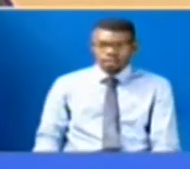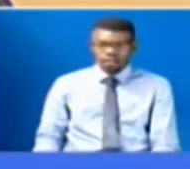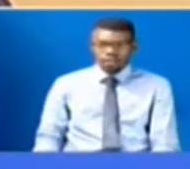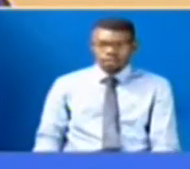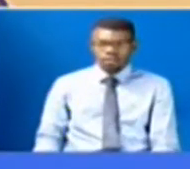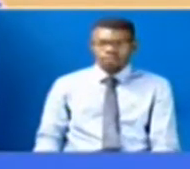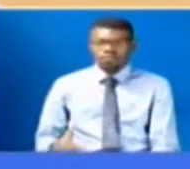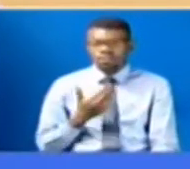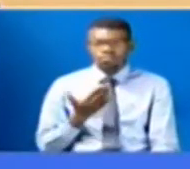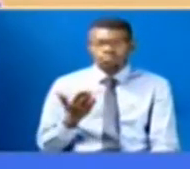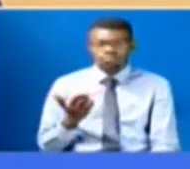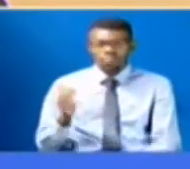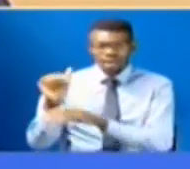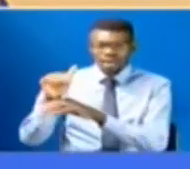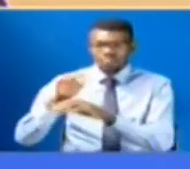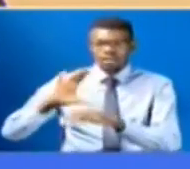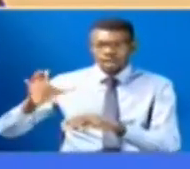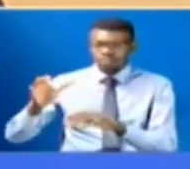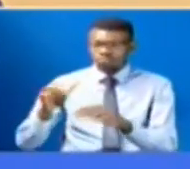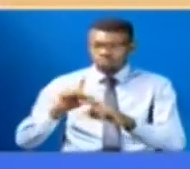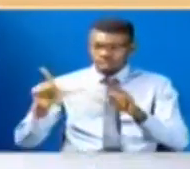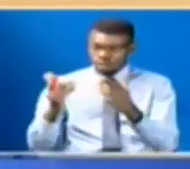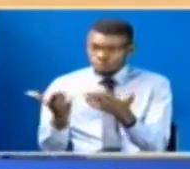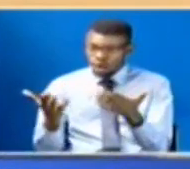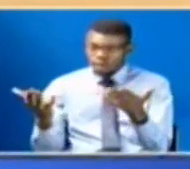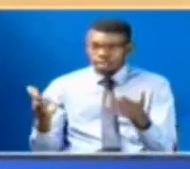is located, and then they get what is P2